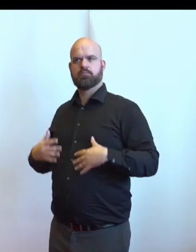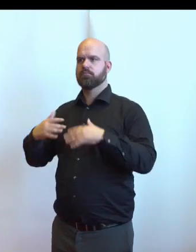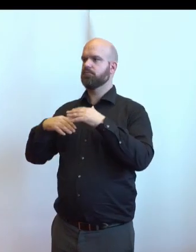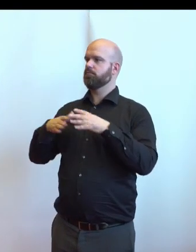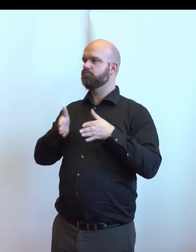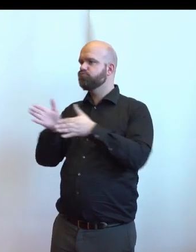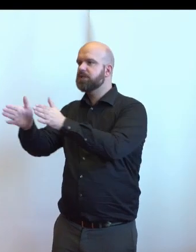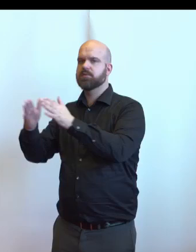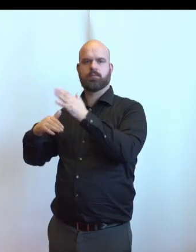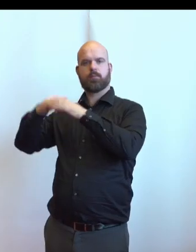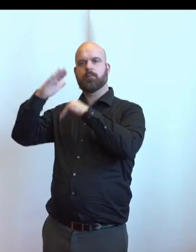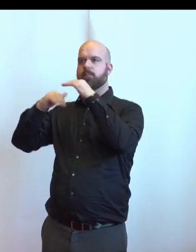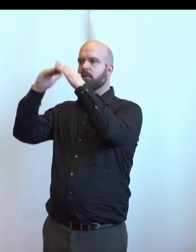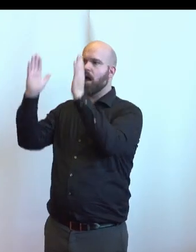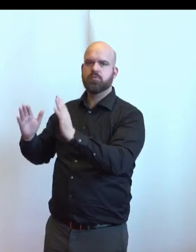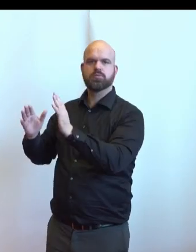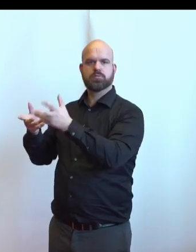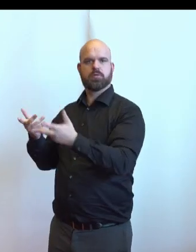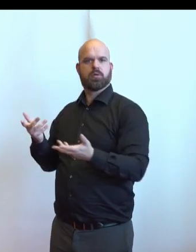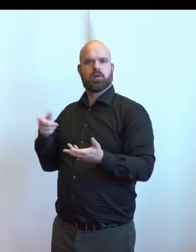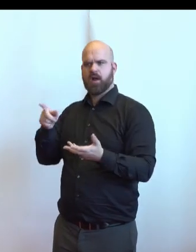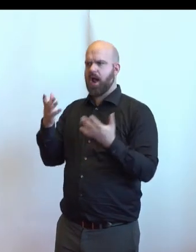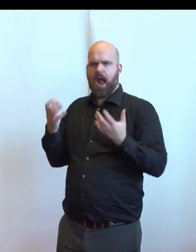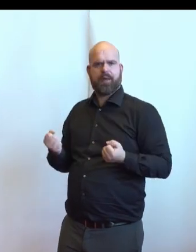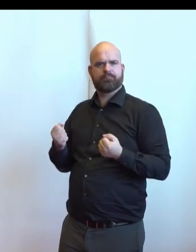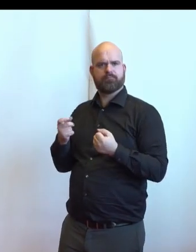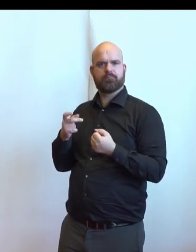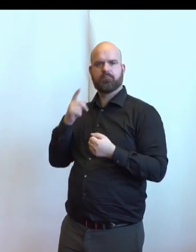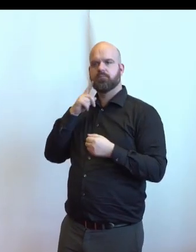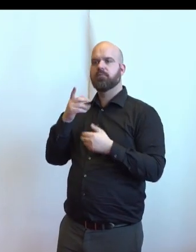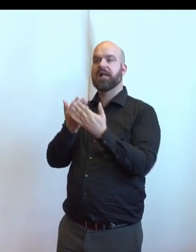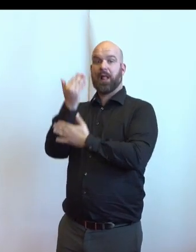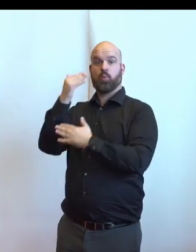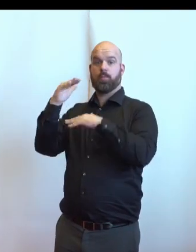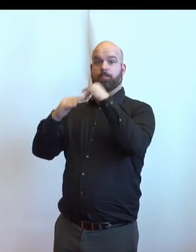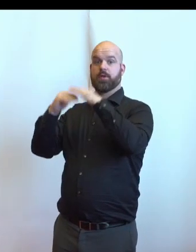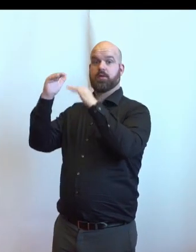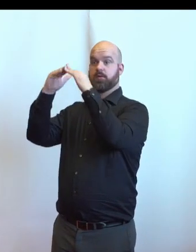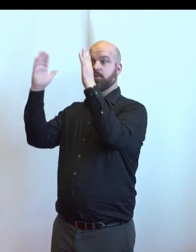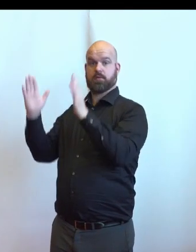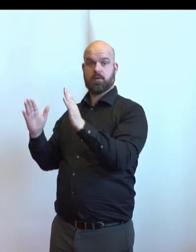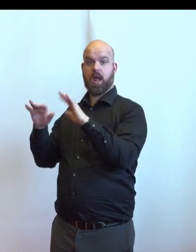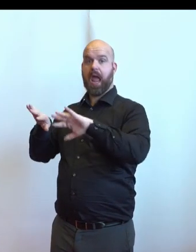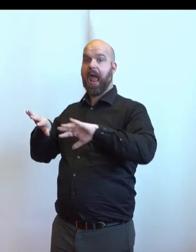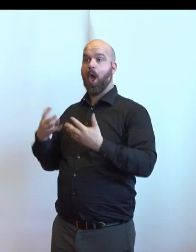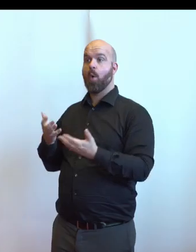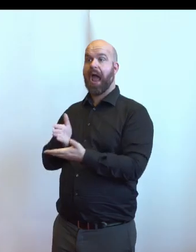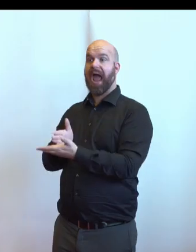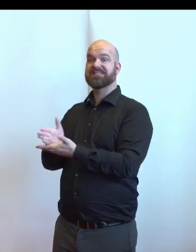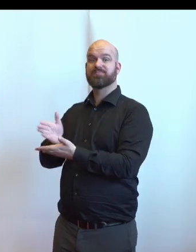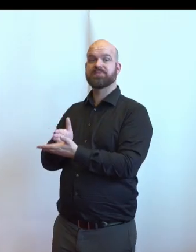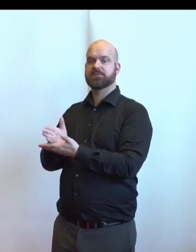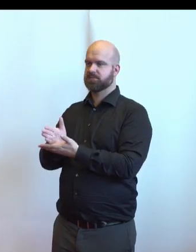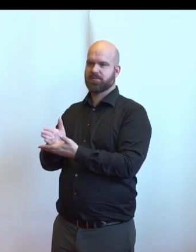least in many countries, become accessible by default, because we don't have to start it from scratch. You know, it's done,